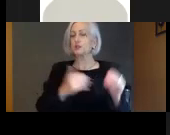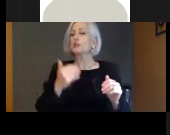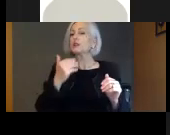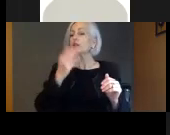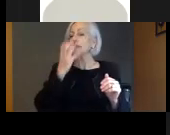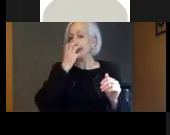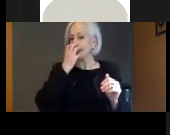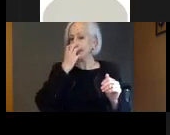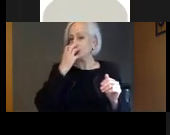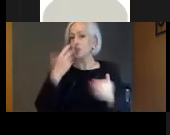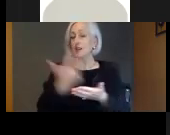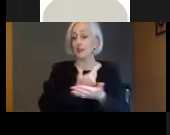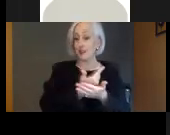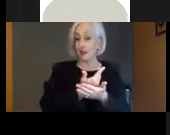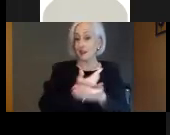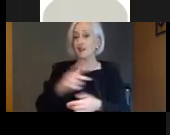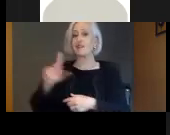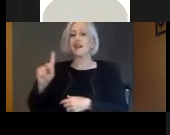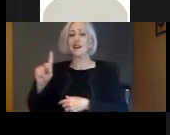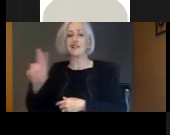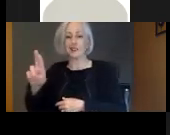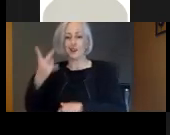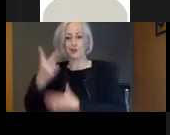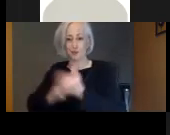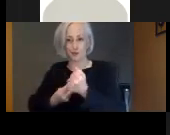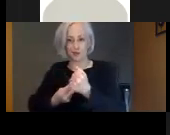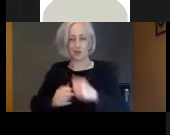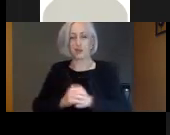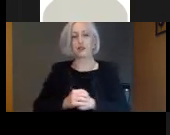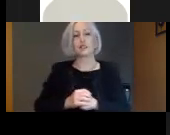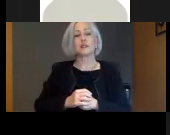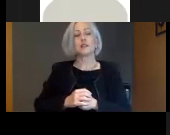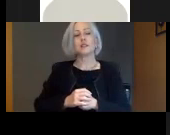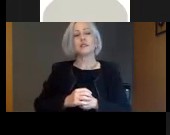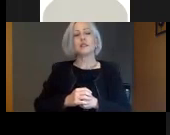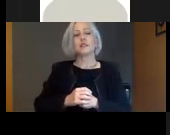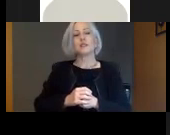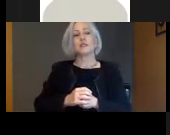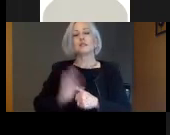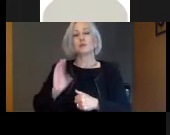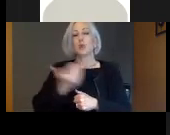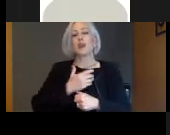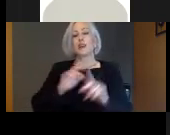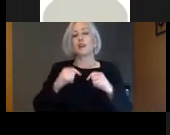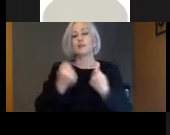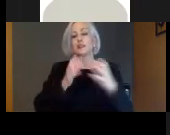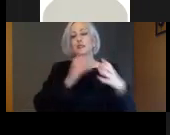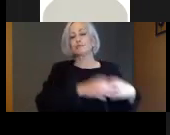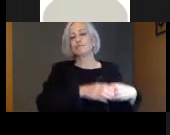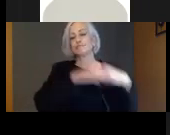well as it is in the United States at KU, and the fact that in going over as a team,